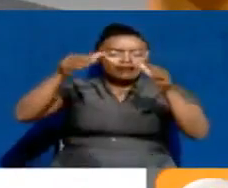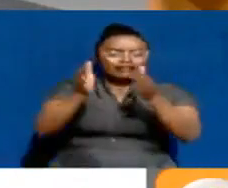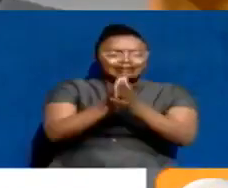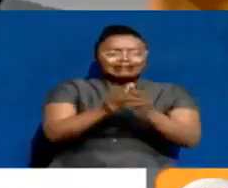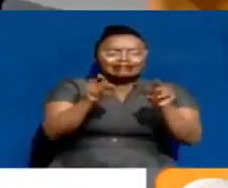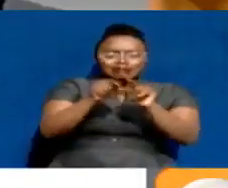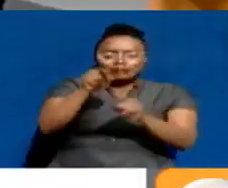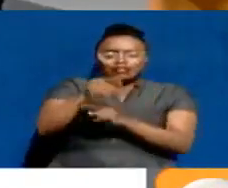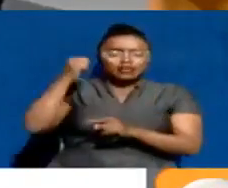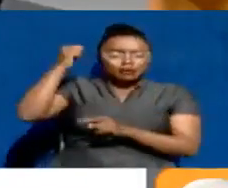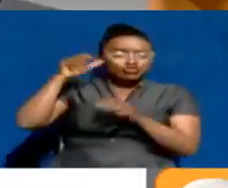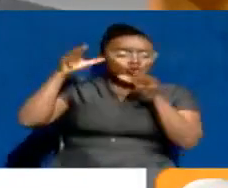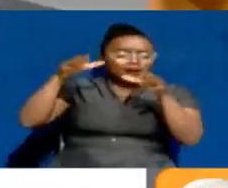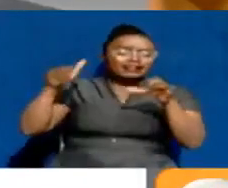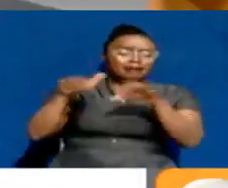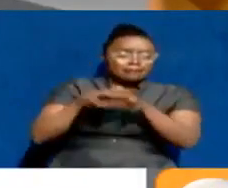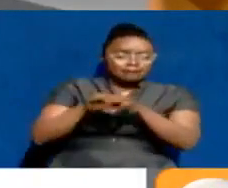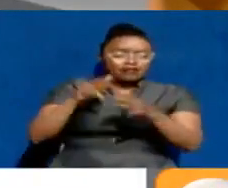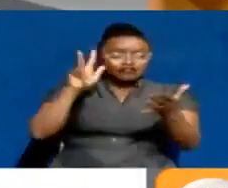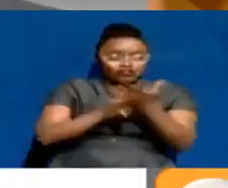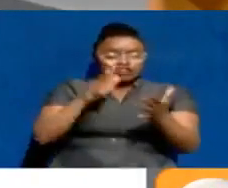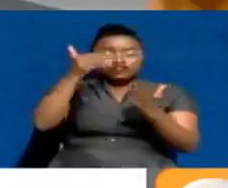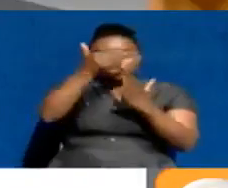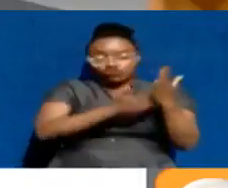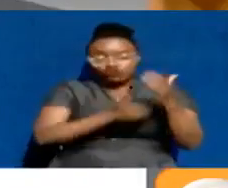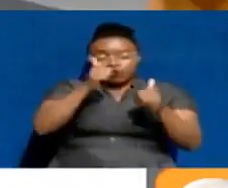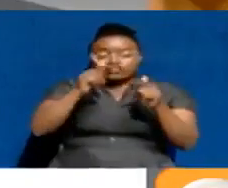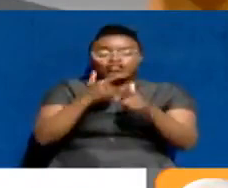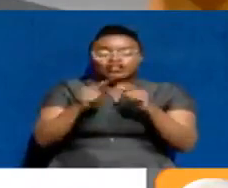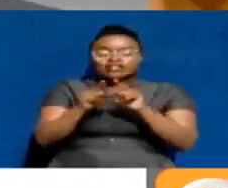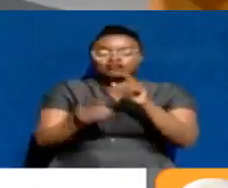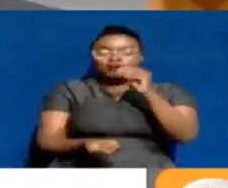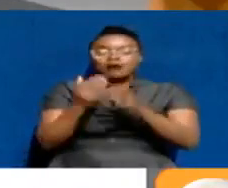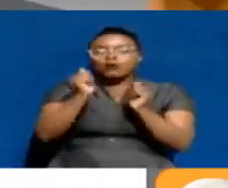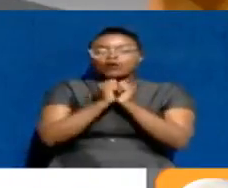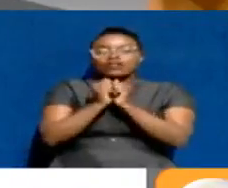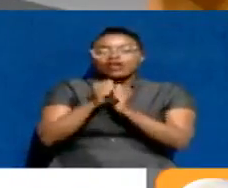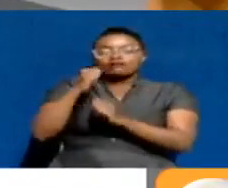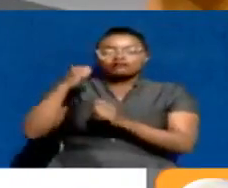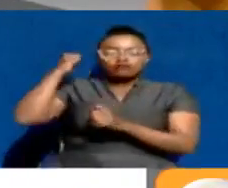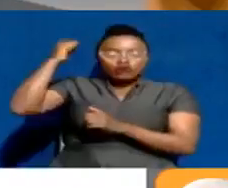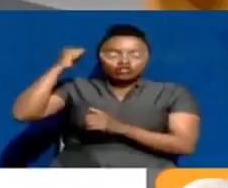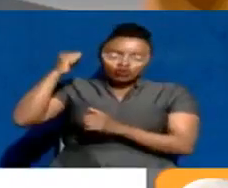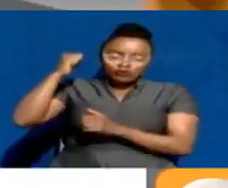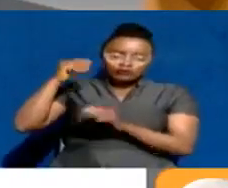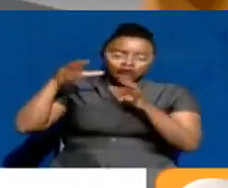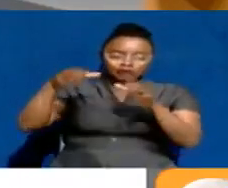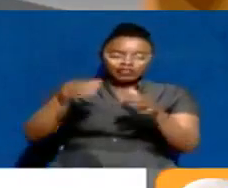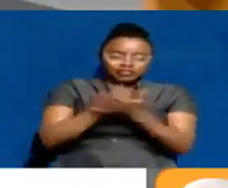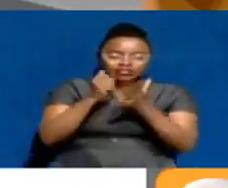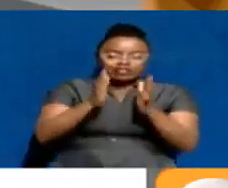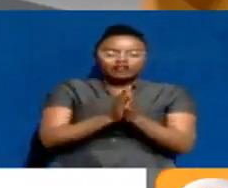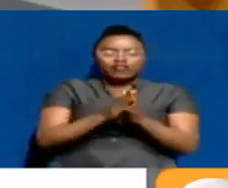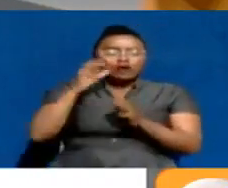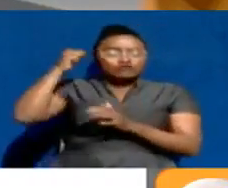this is that party membership verification form, which is then lodged with the office of the registrar. Party name, party